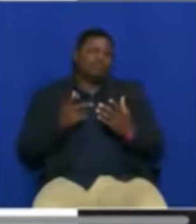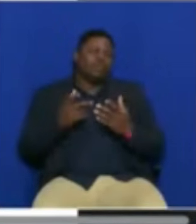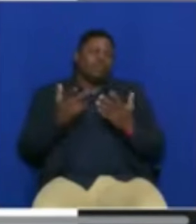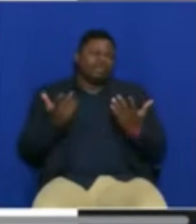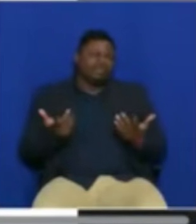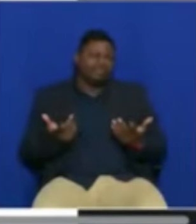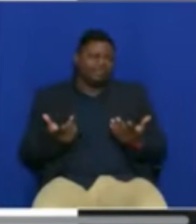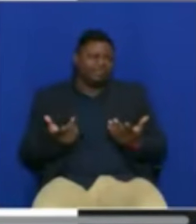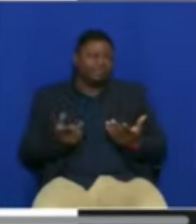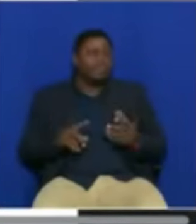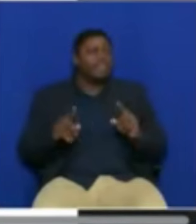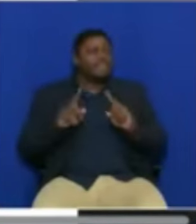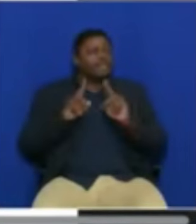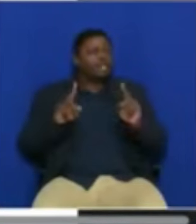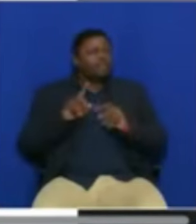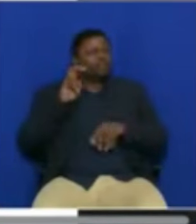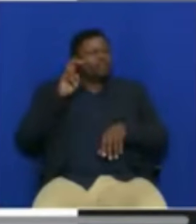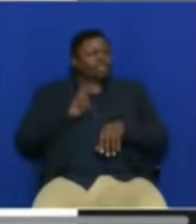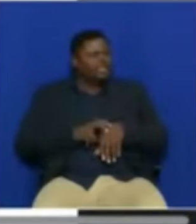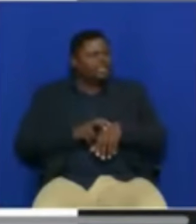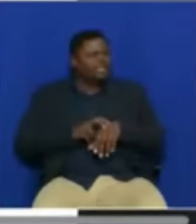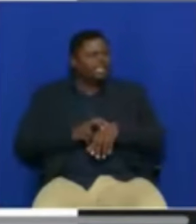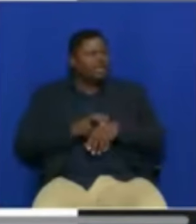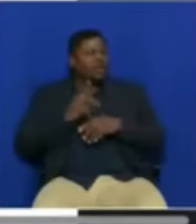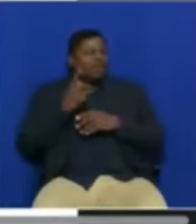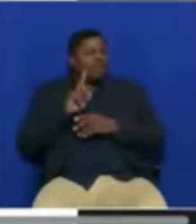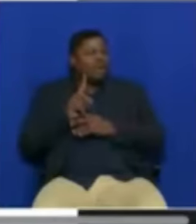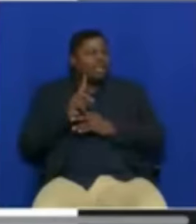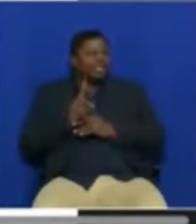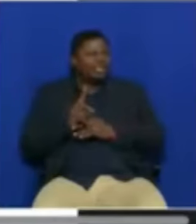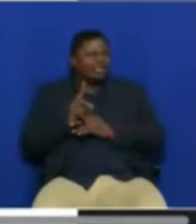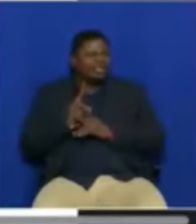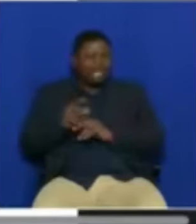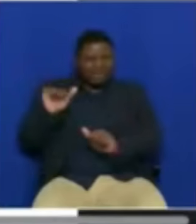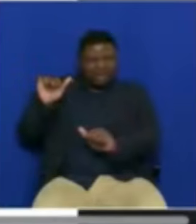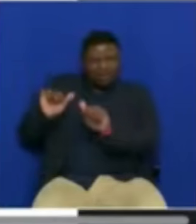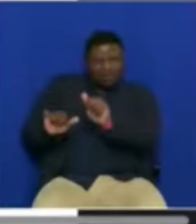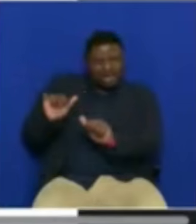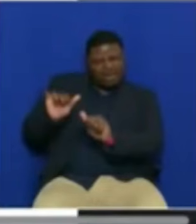clearance or vetting processes that were subjected to ever in question?